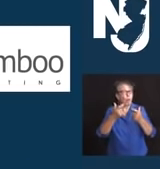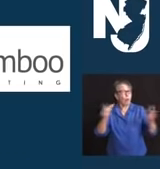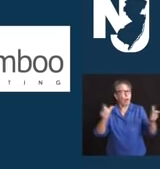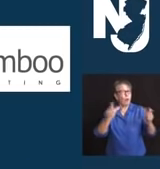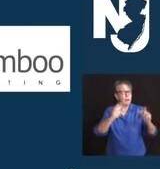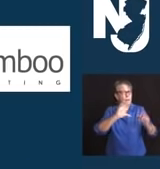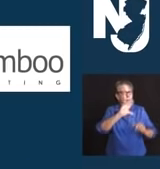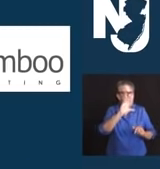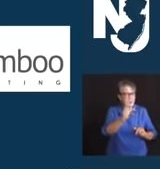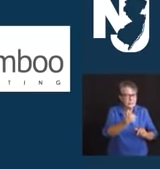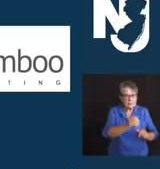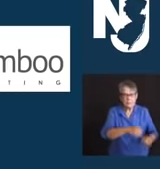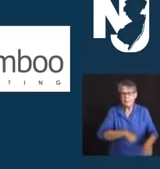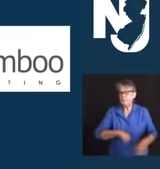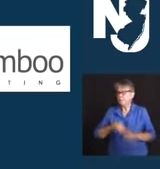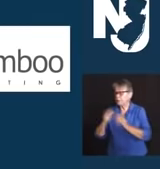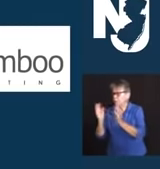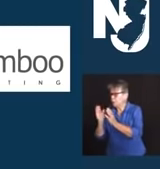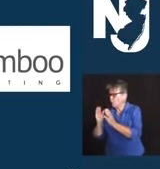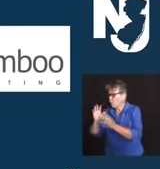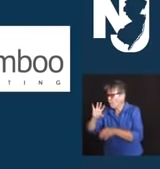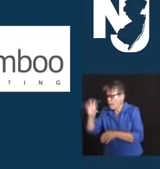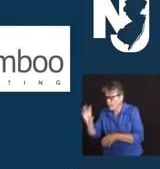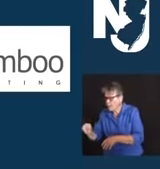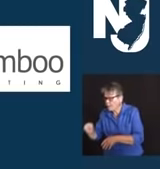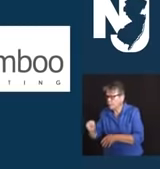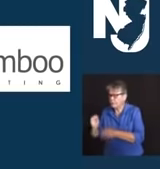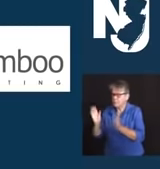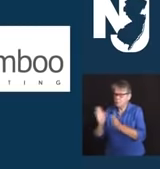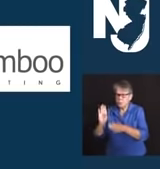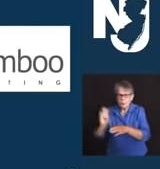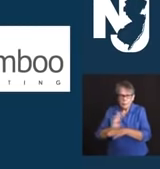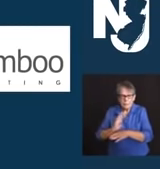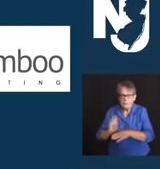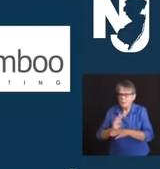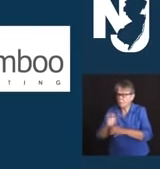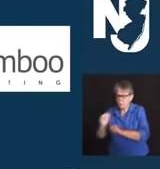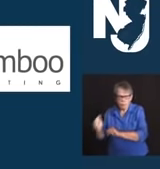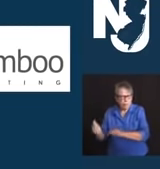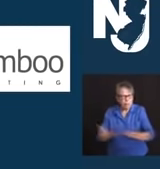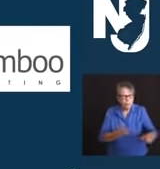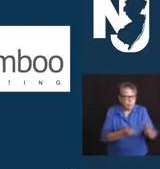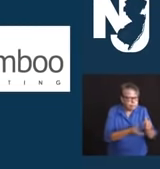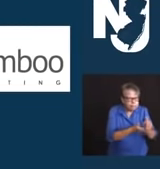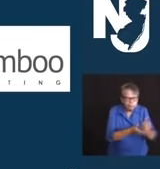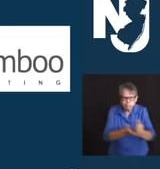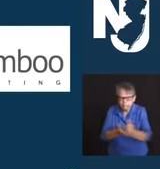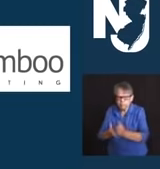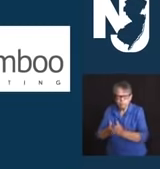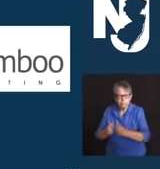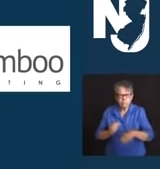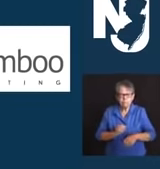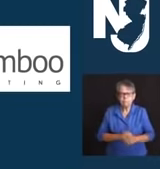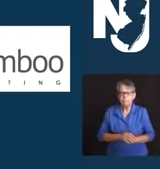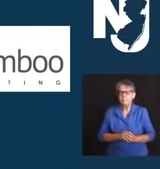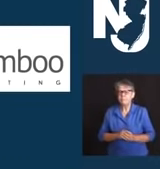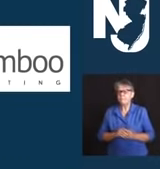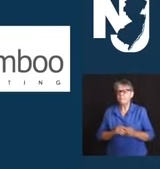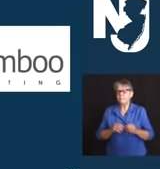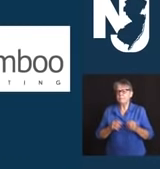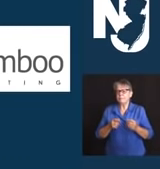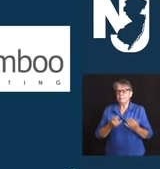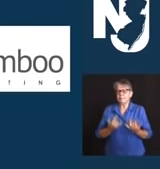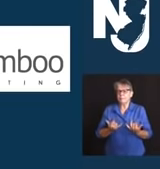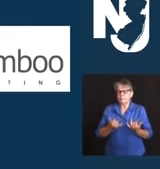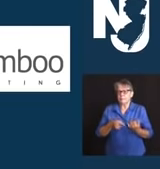help keep Red Bamboo running throughout the past several months, Alberto received a small business grant from the New